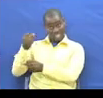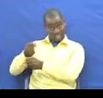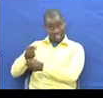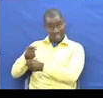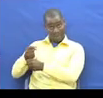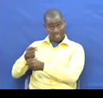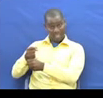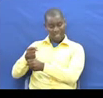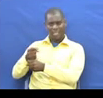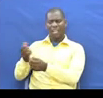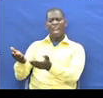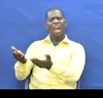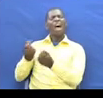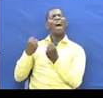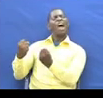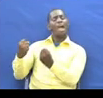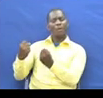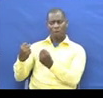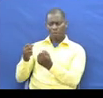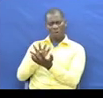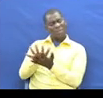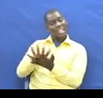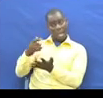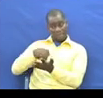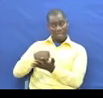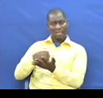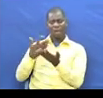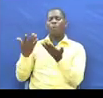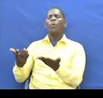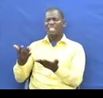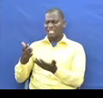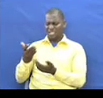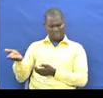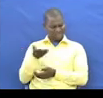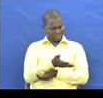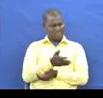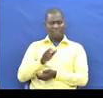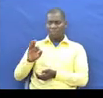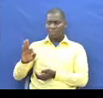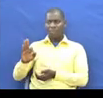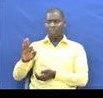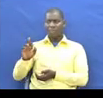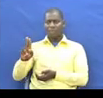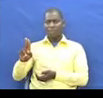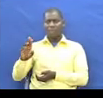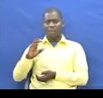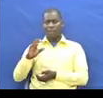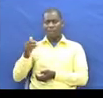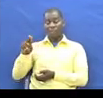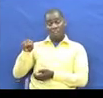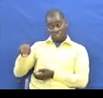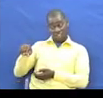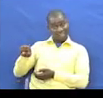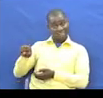Now I'm leaving you this as an assignment. By the end, you should be able how to tell me which of the two is a function and which one is not